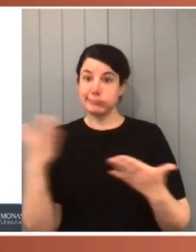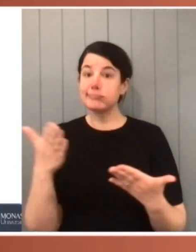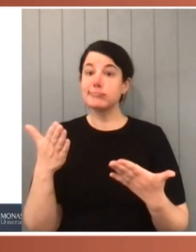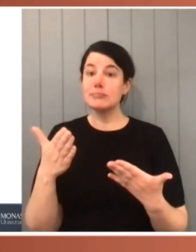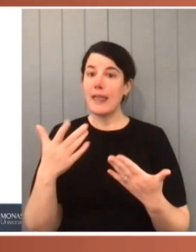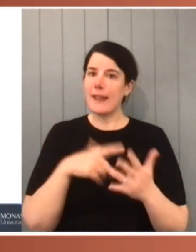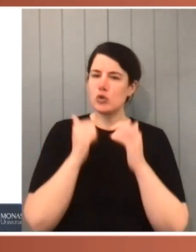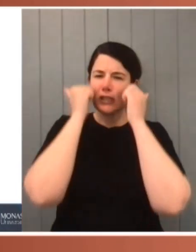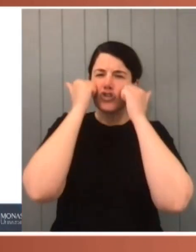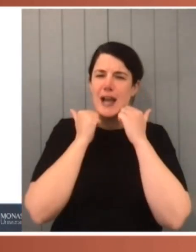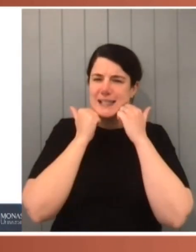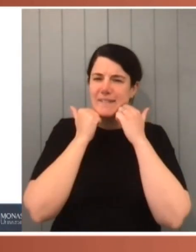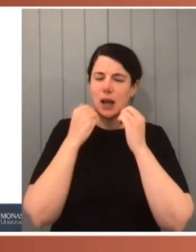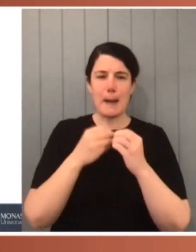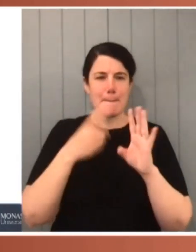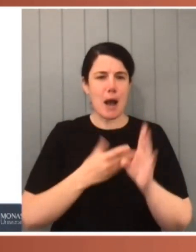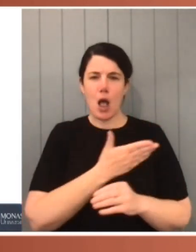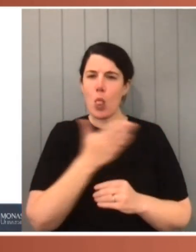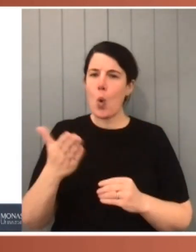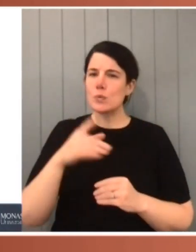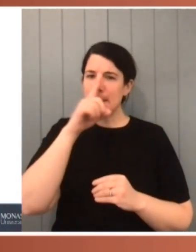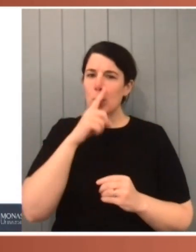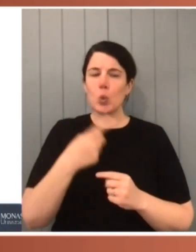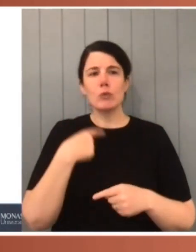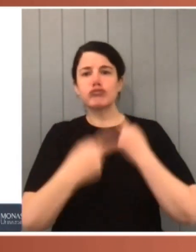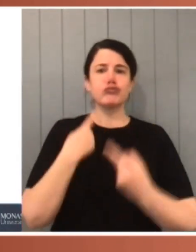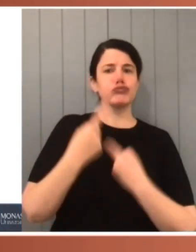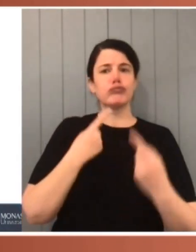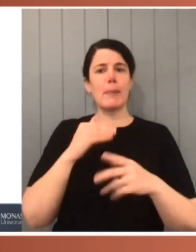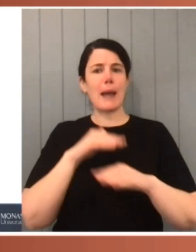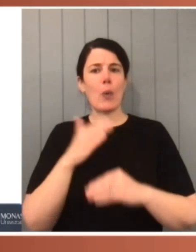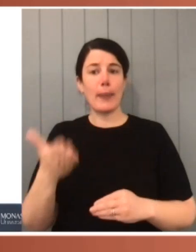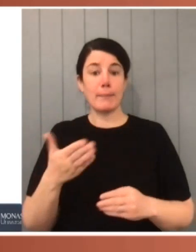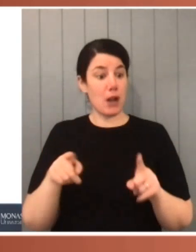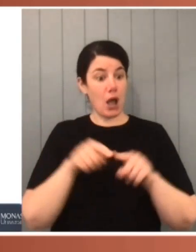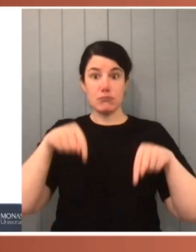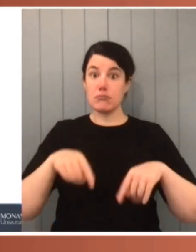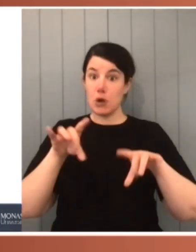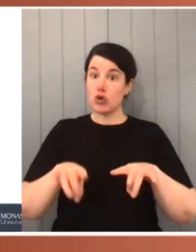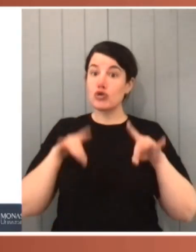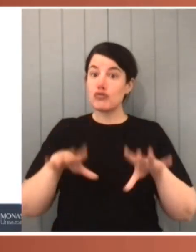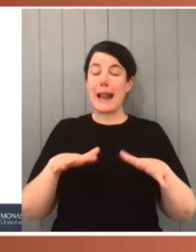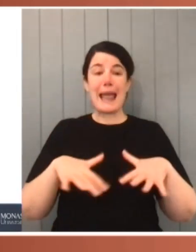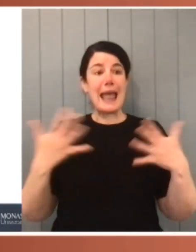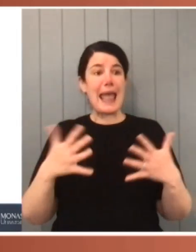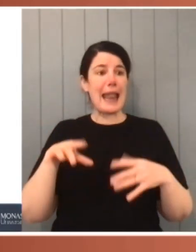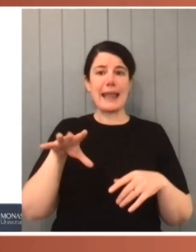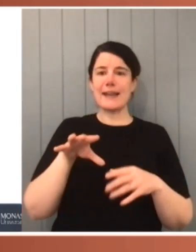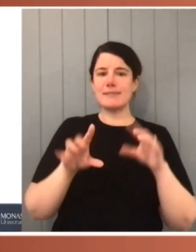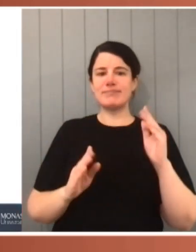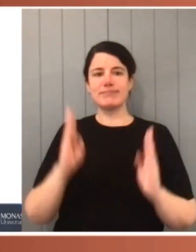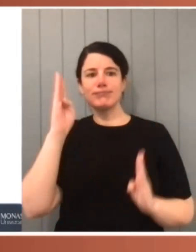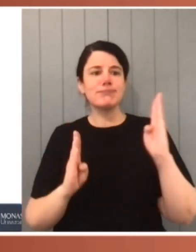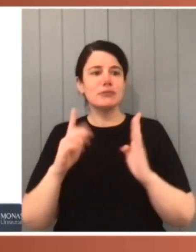by those who promote them. So the government, in a society like Australia, in any society, in any liberal democracy at least, should not simply